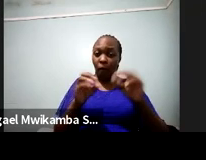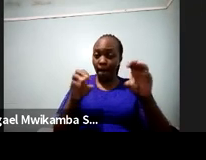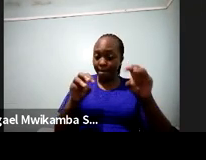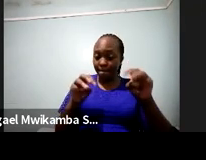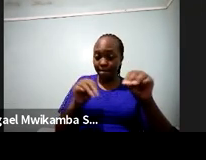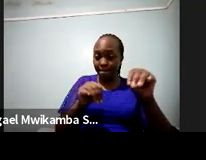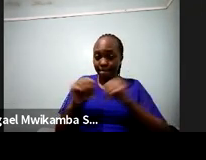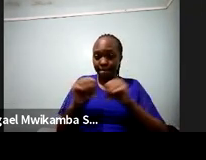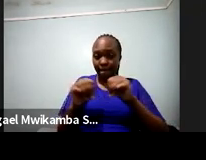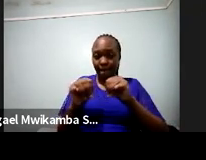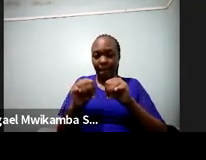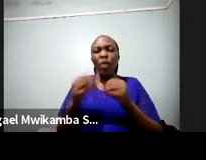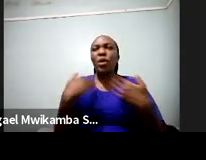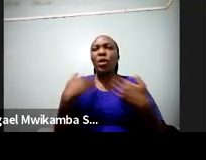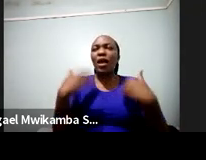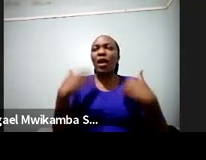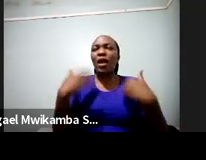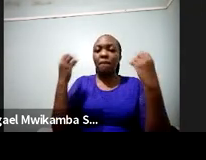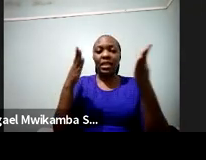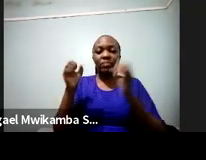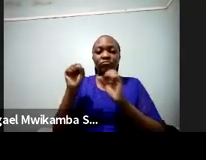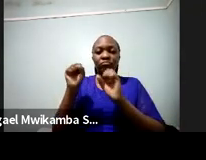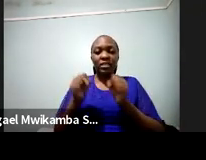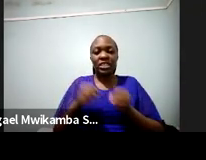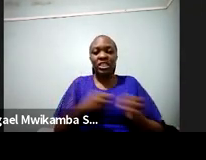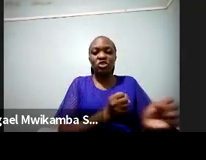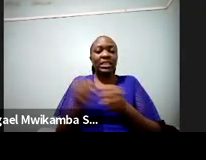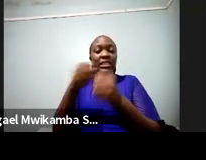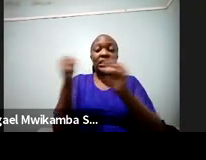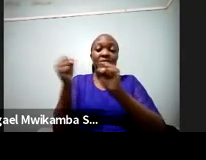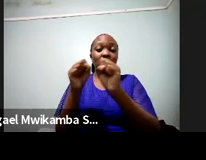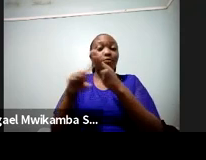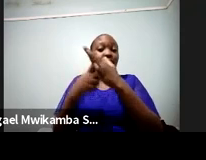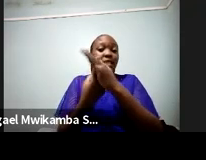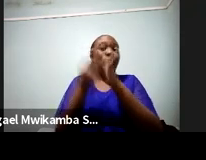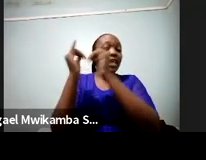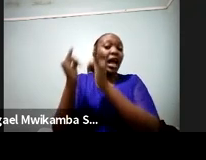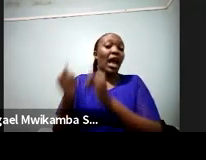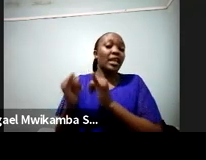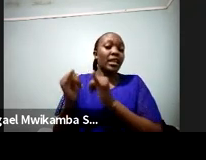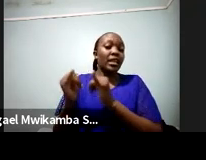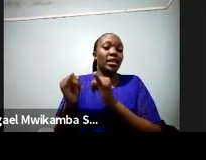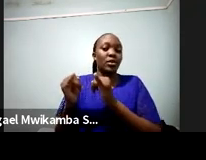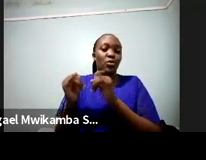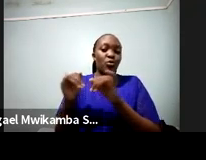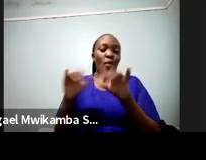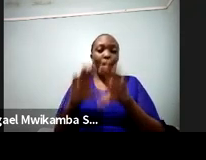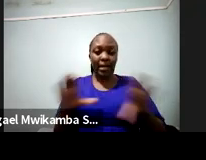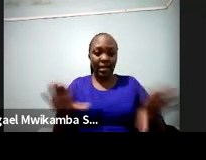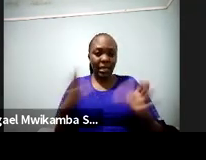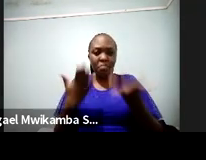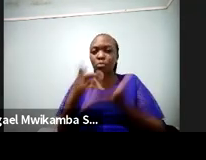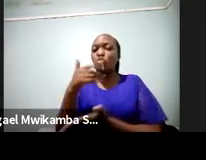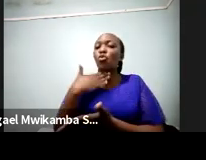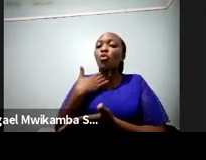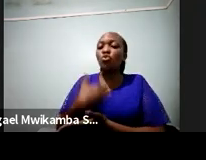there's so many other strategies of entering a new market. As you want to be a market leader or you want to be taking